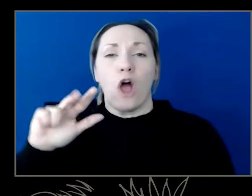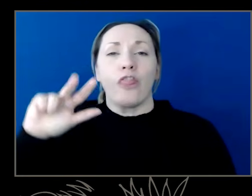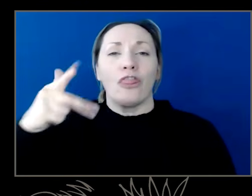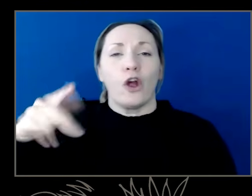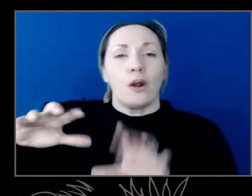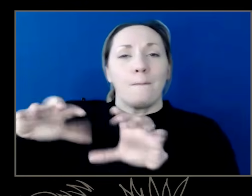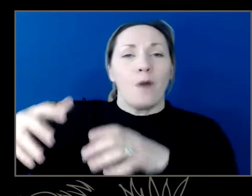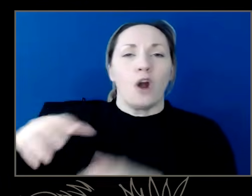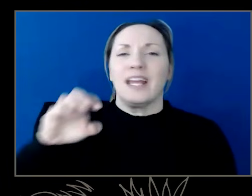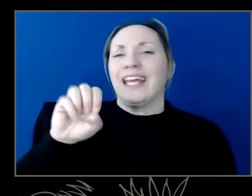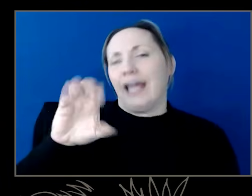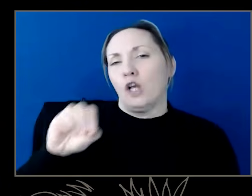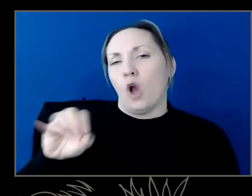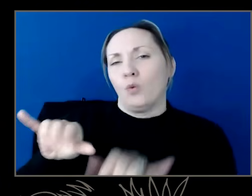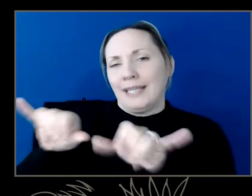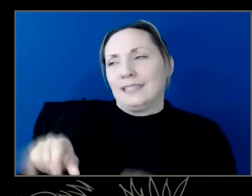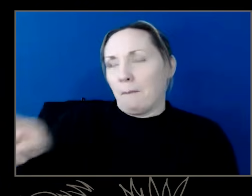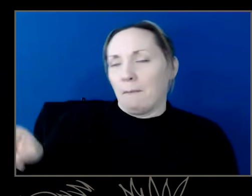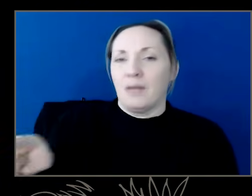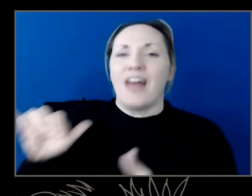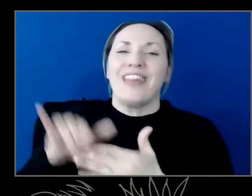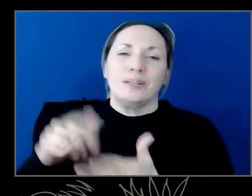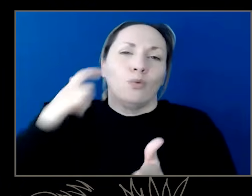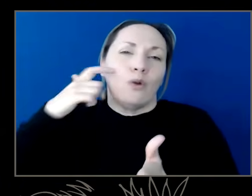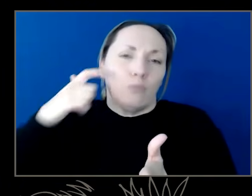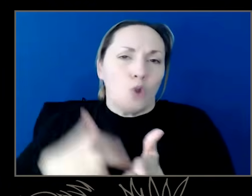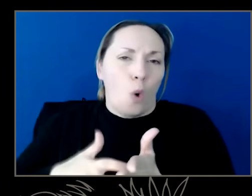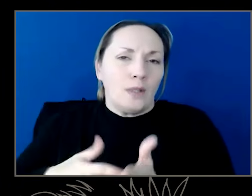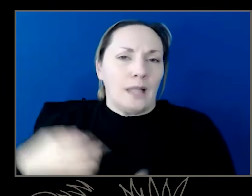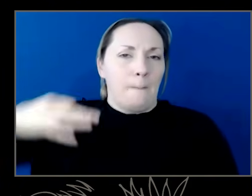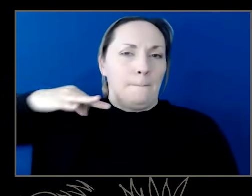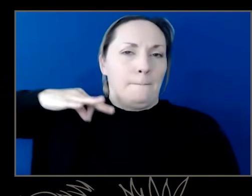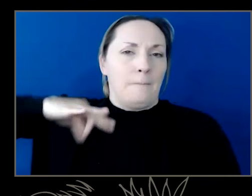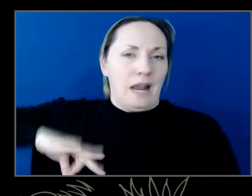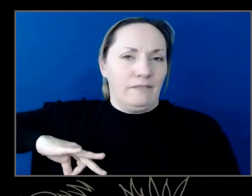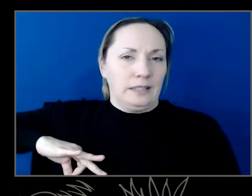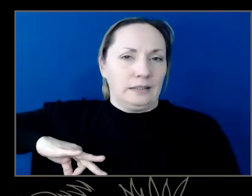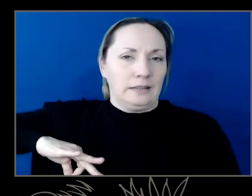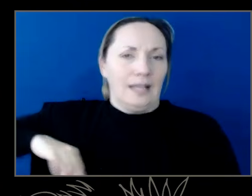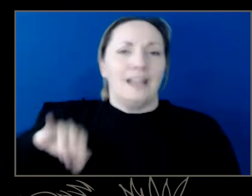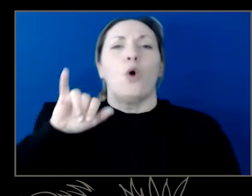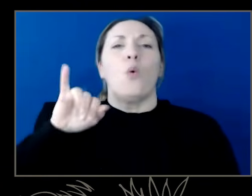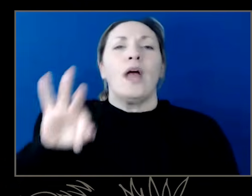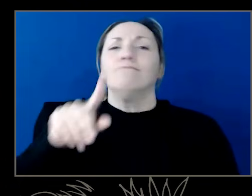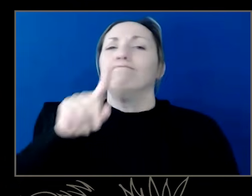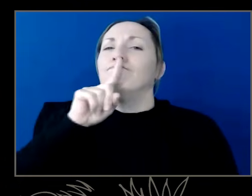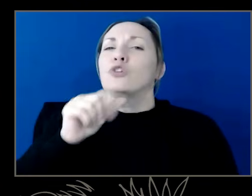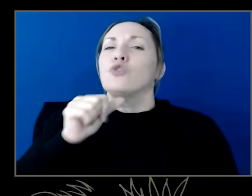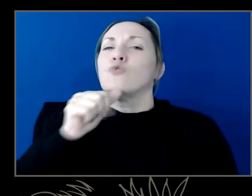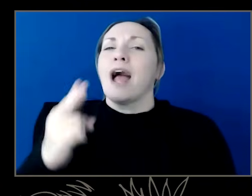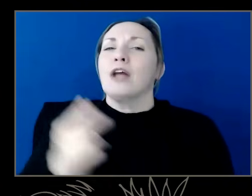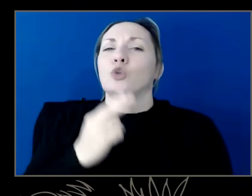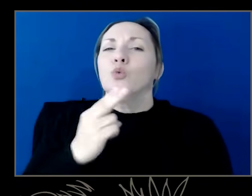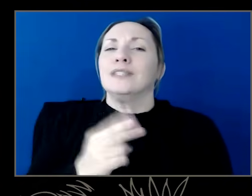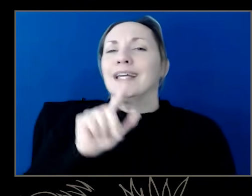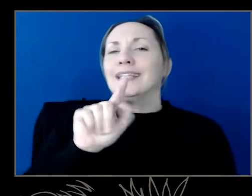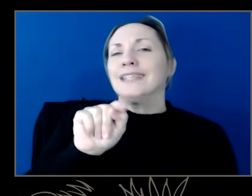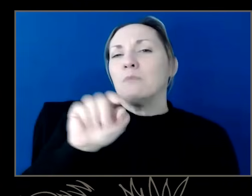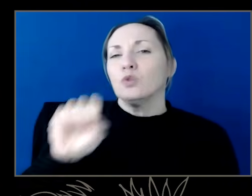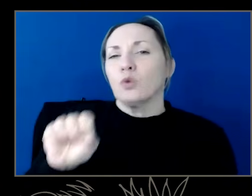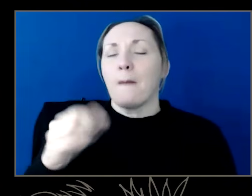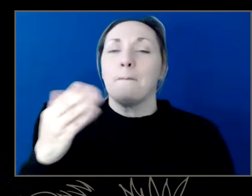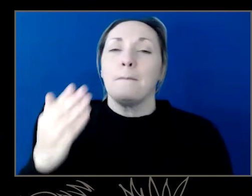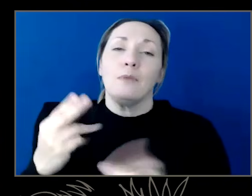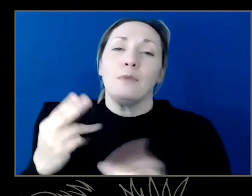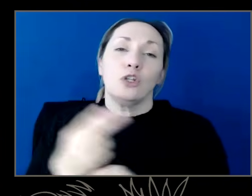in the ecosystem is really where we see all these benefits. So if you're not using TypeScript, but you're using, say, one of